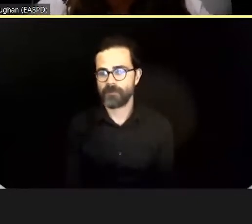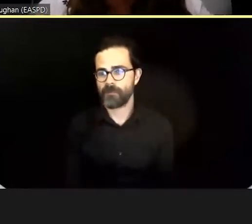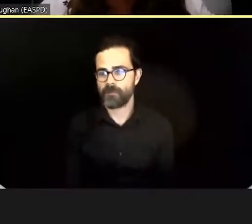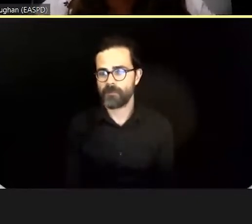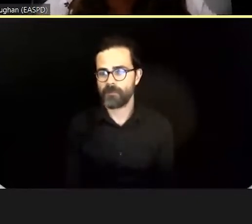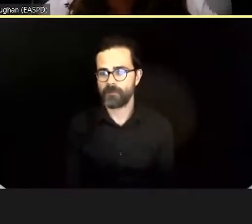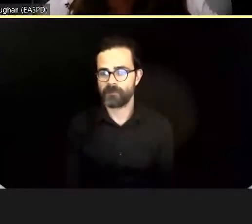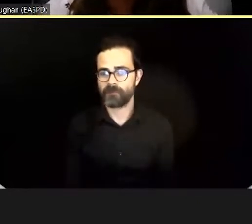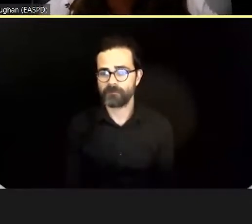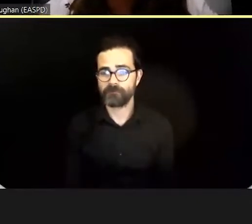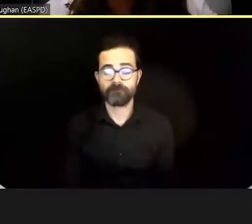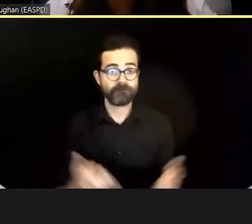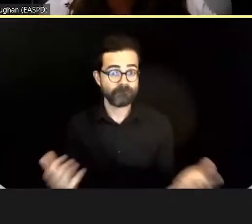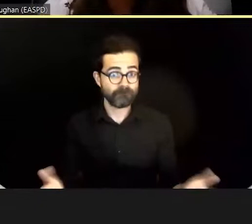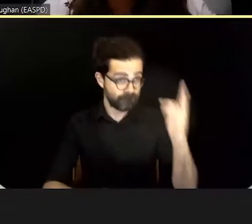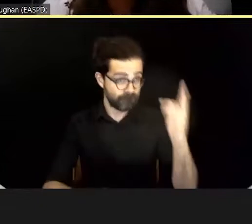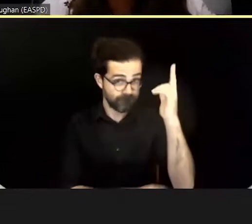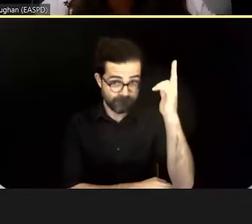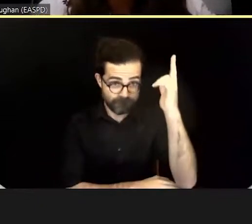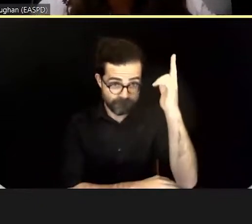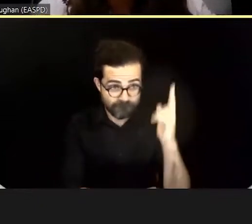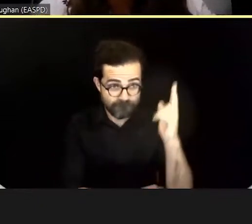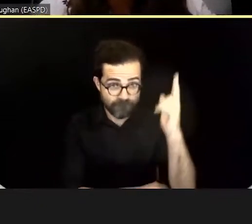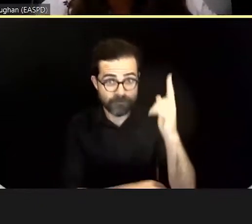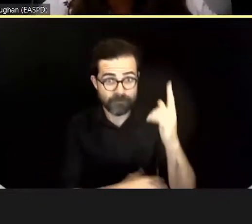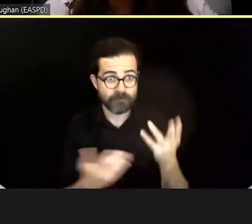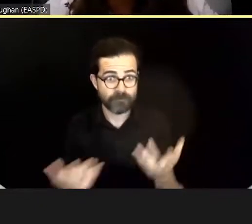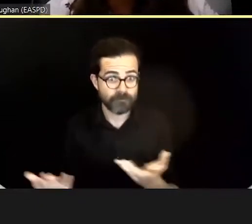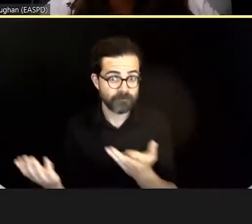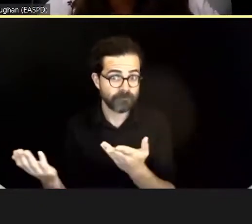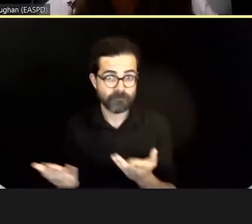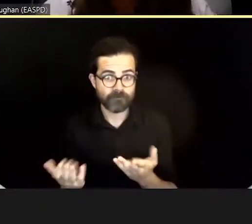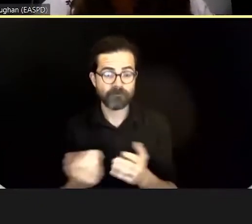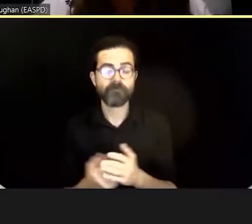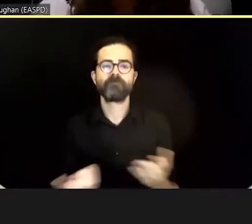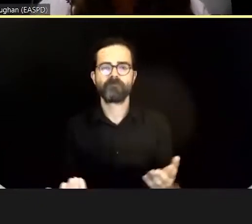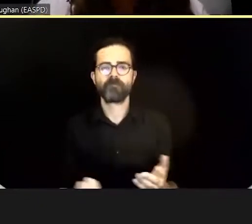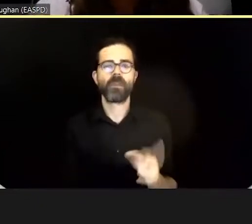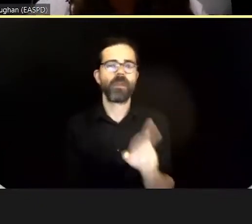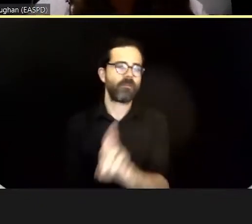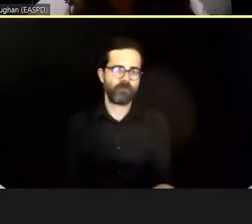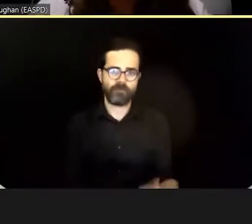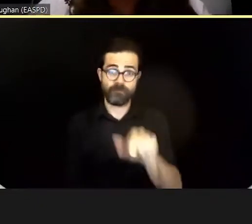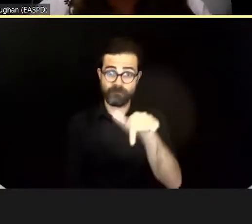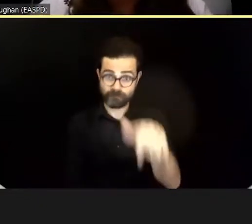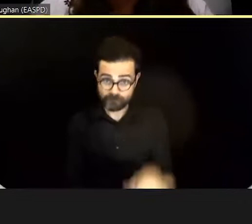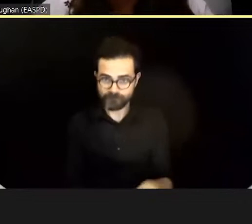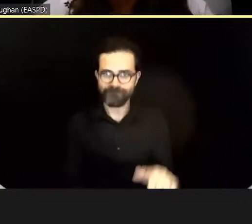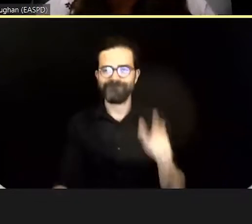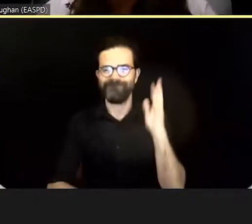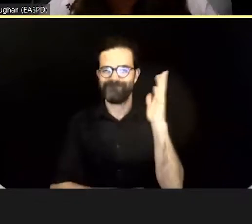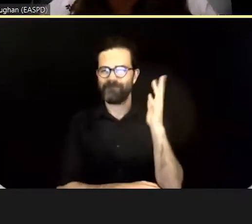just to get started then, as more of you join, just to repeat that this event has international sign language